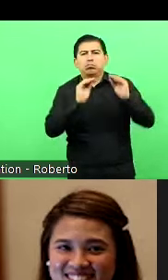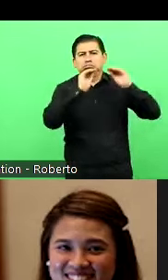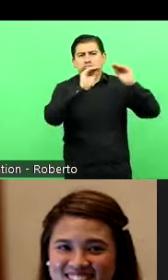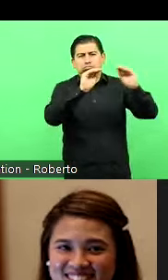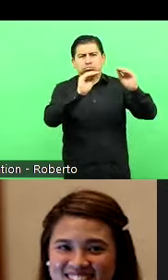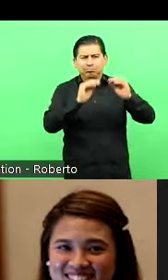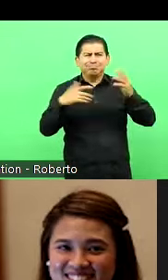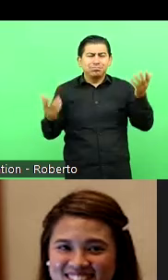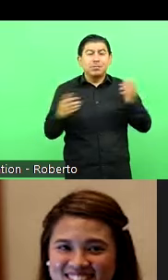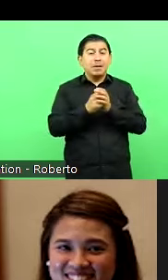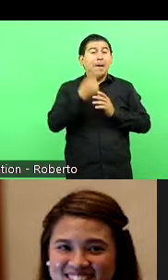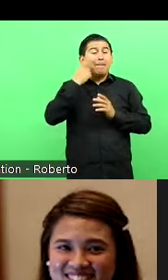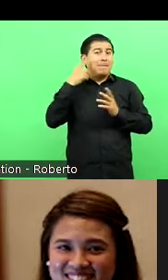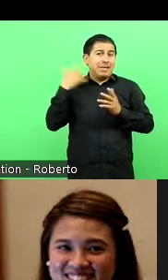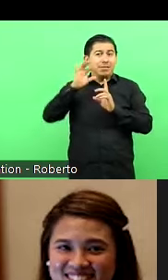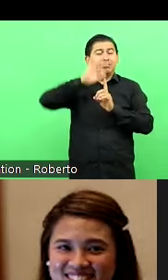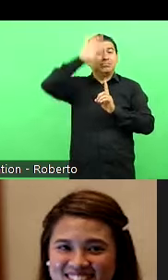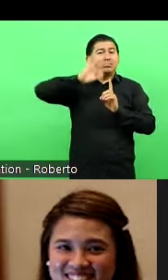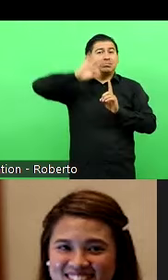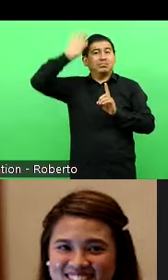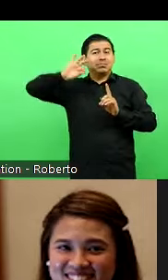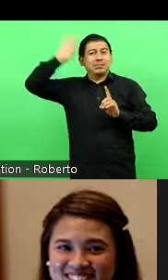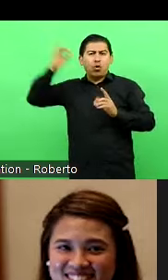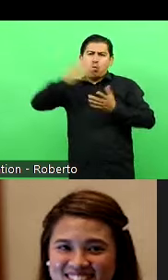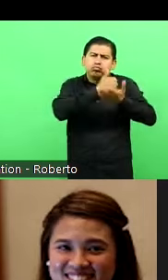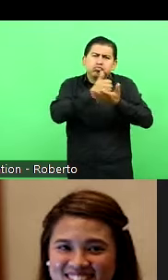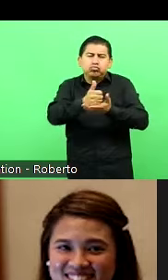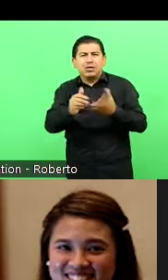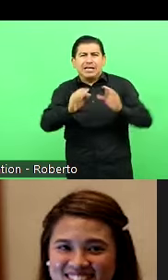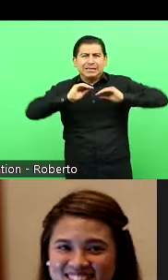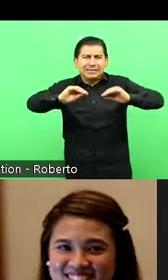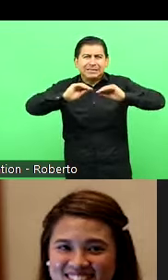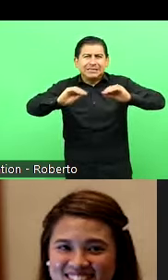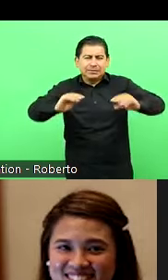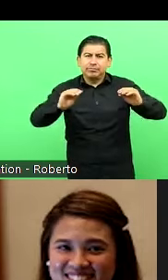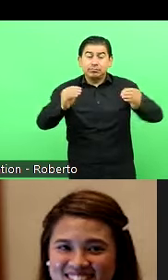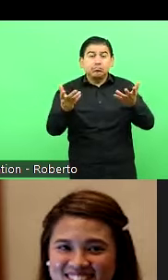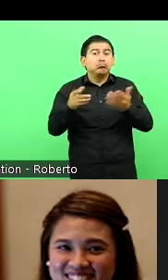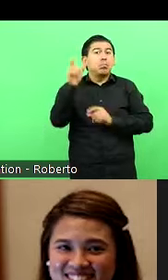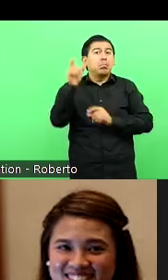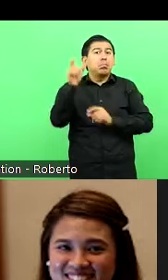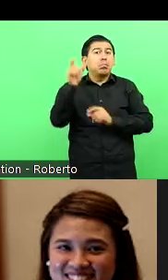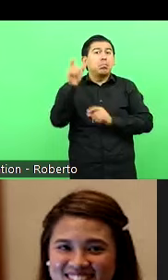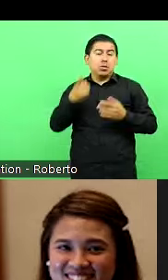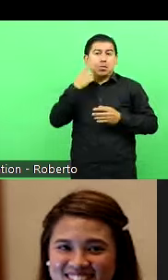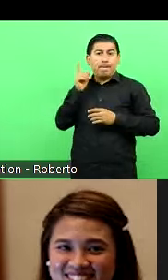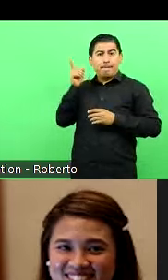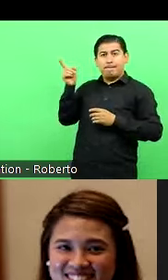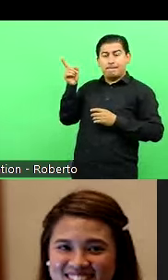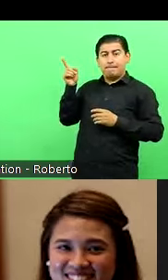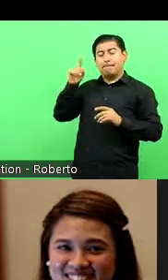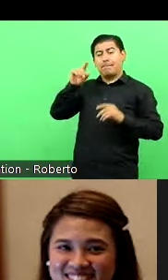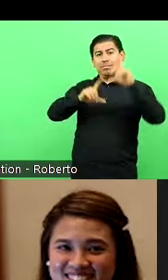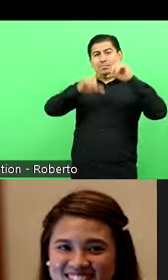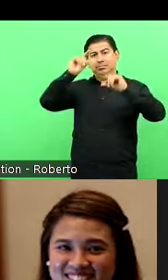had since 2023. It's not just the organized PWD sector or the communities, but we also include members